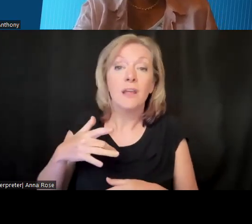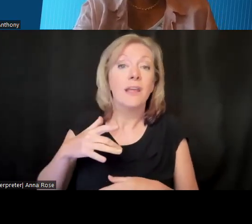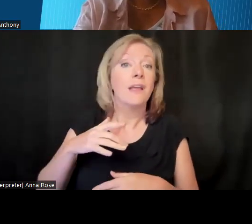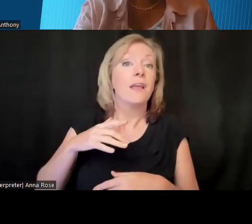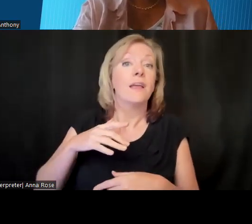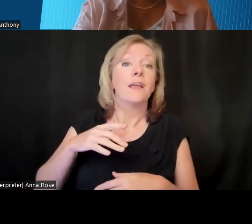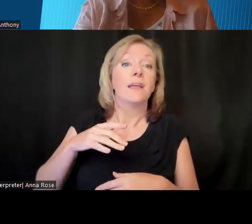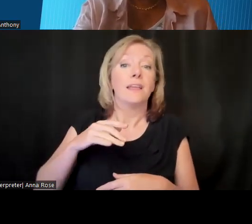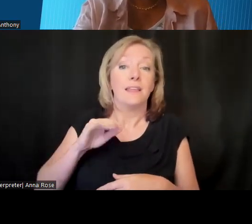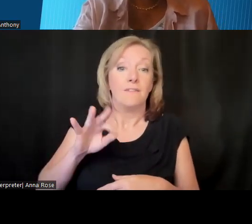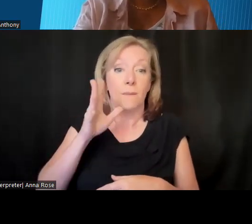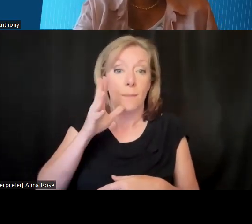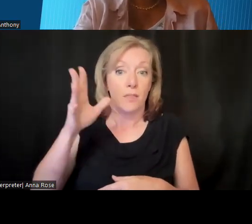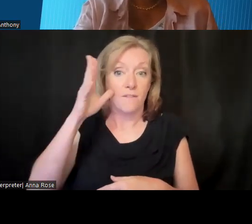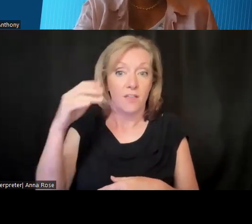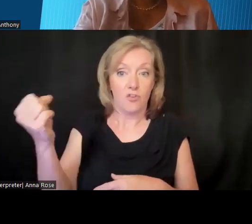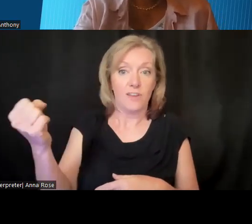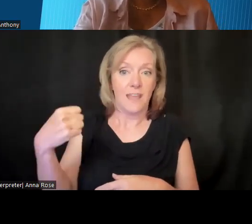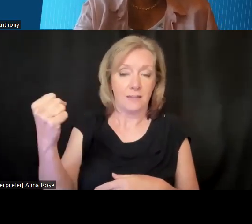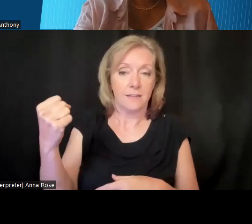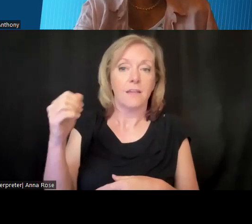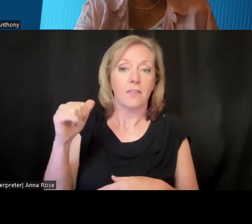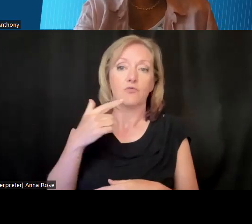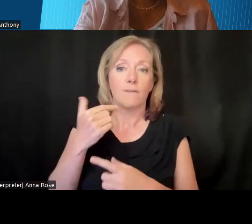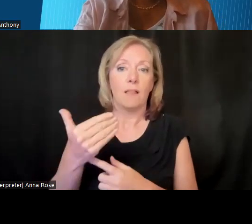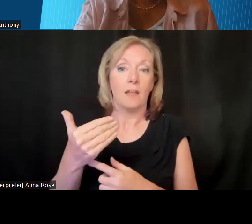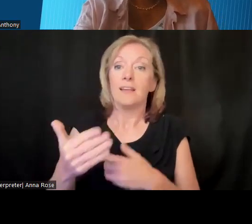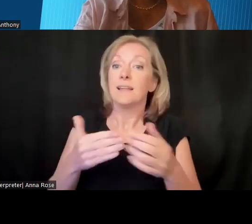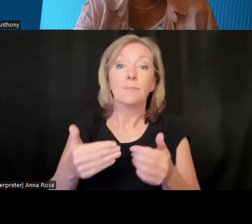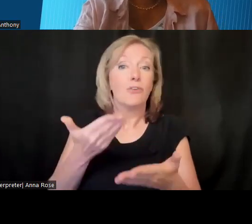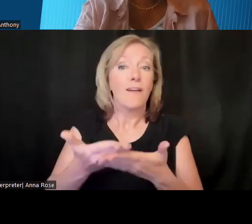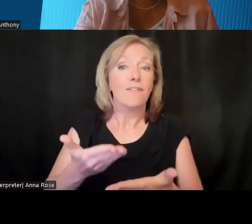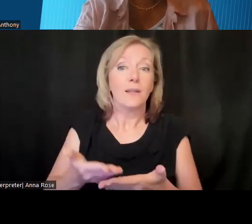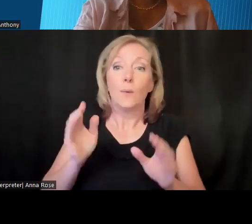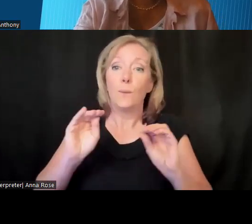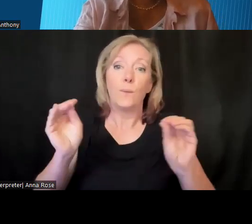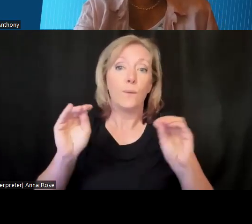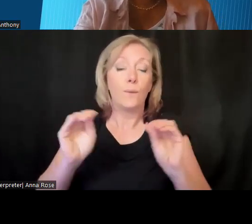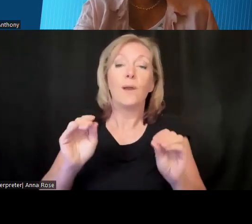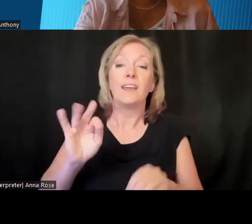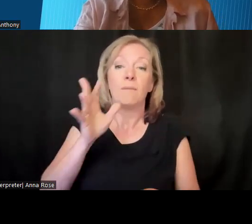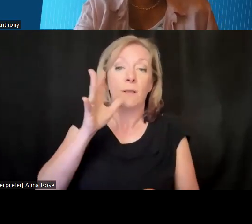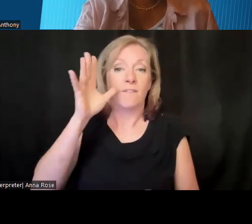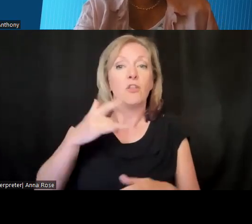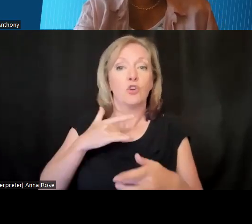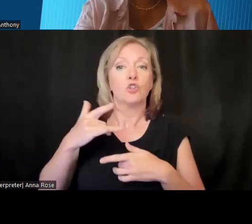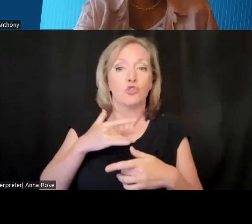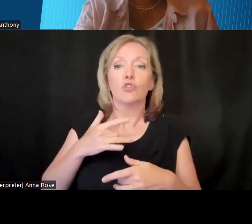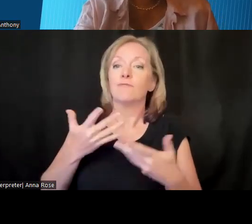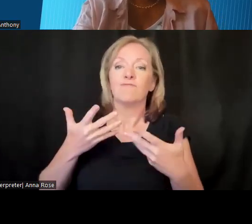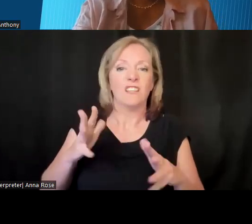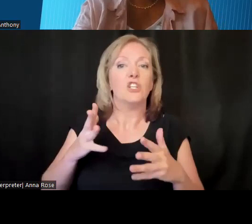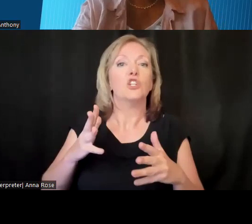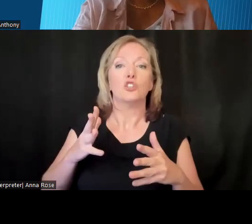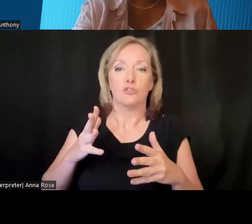of the concern, in my mind, is concern for referral to that clinical provider that would do that next step